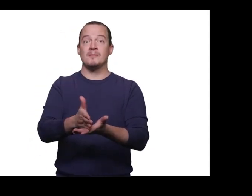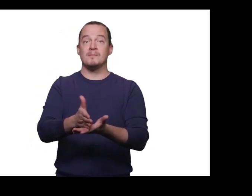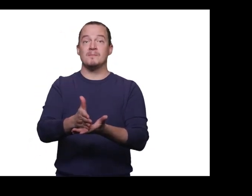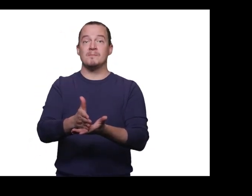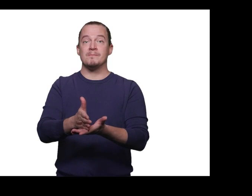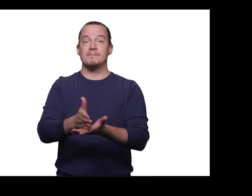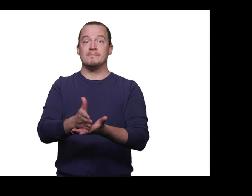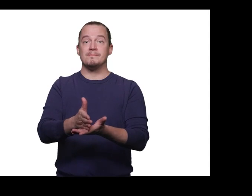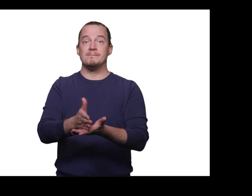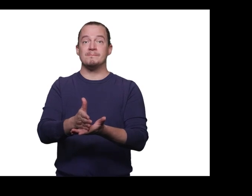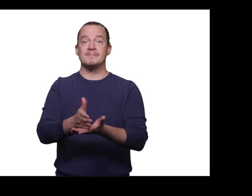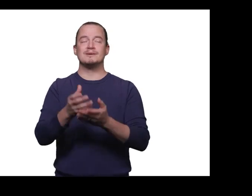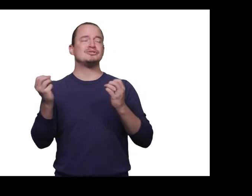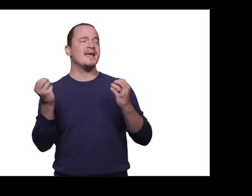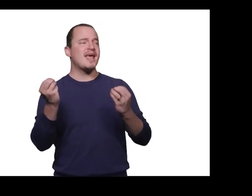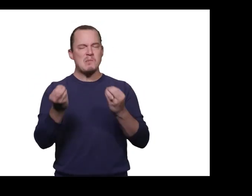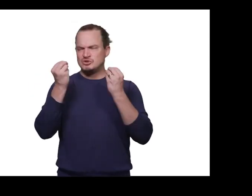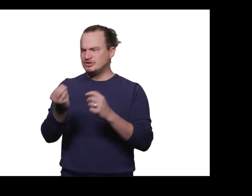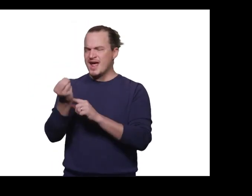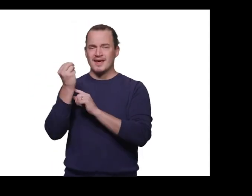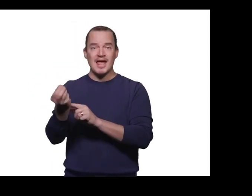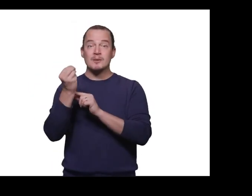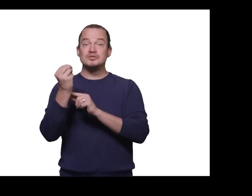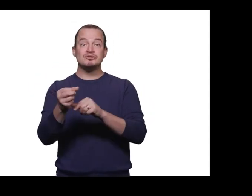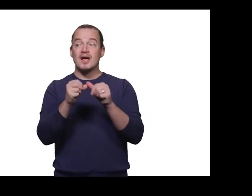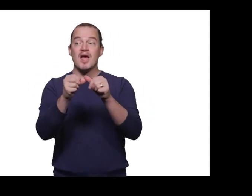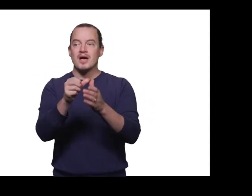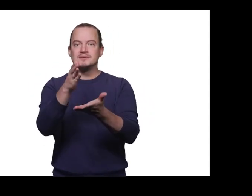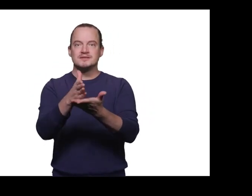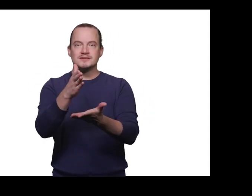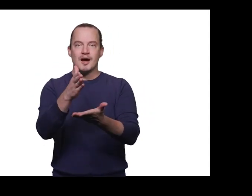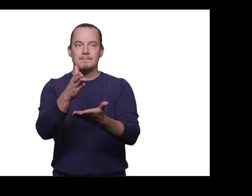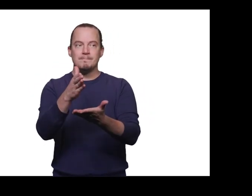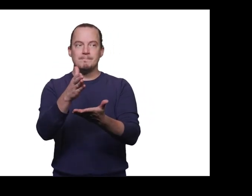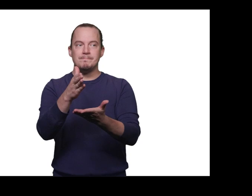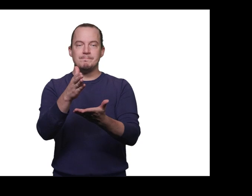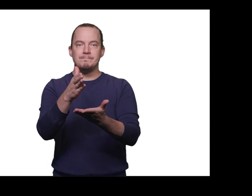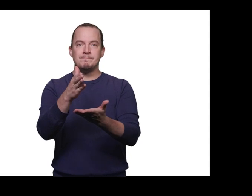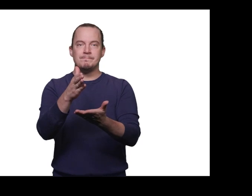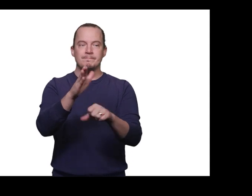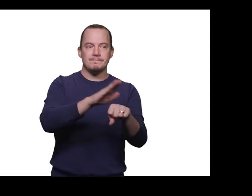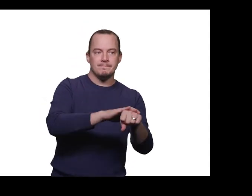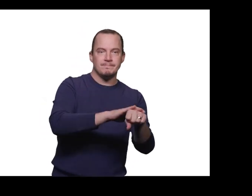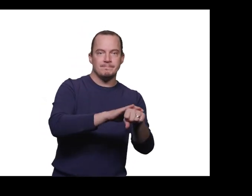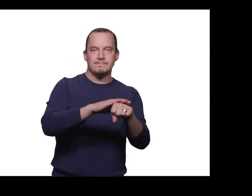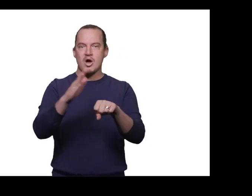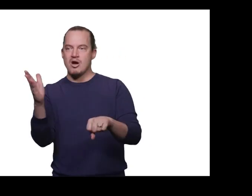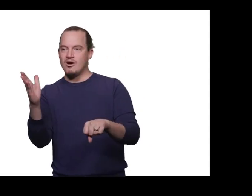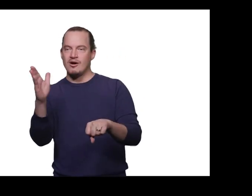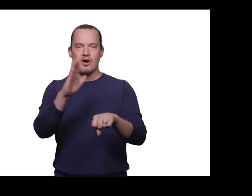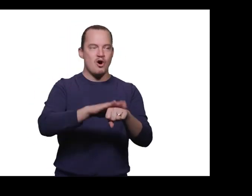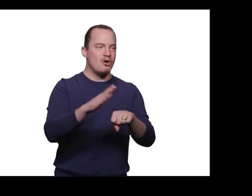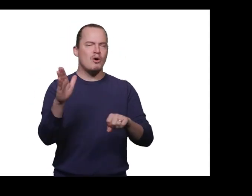we stop. And we shake, and we shake, and we shake, and we stop.